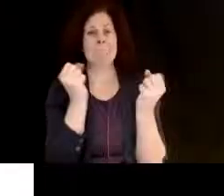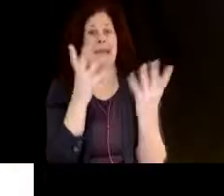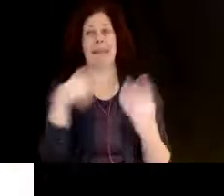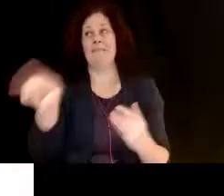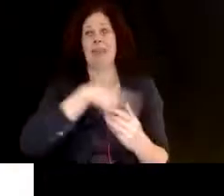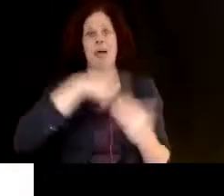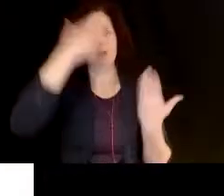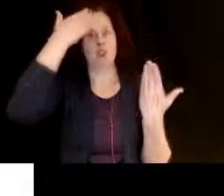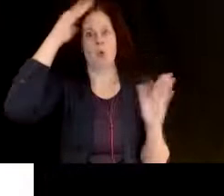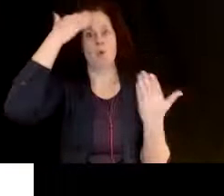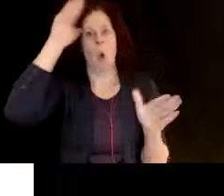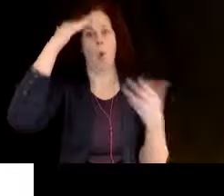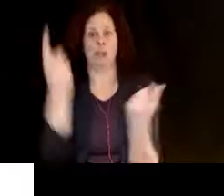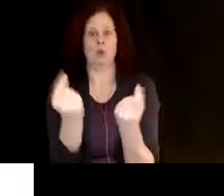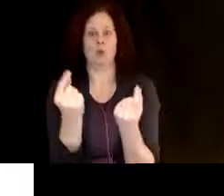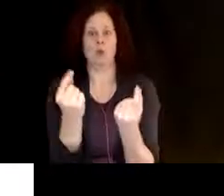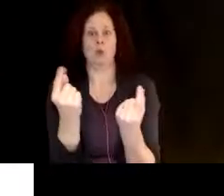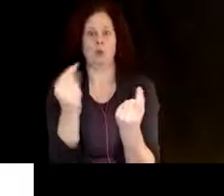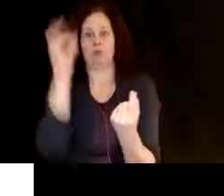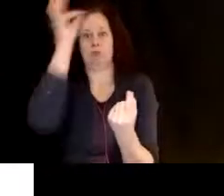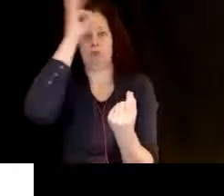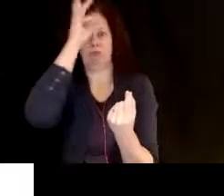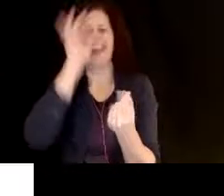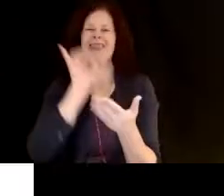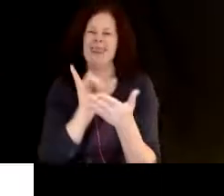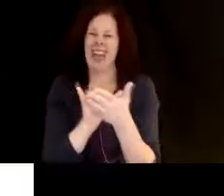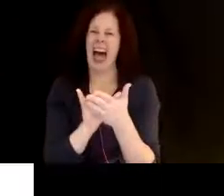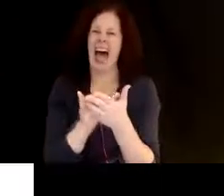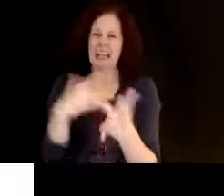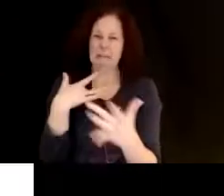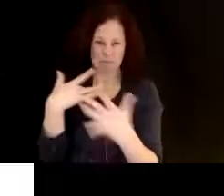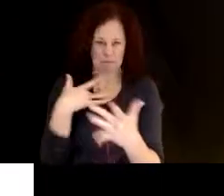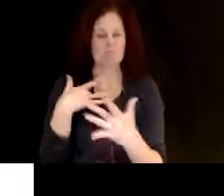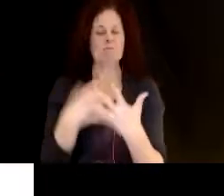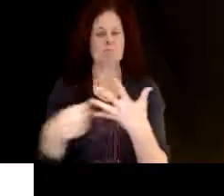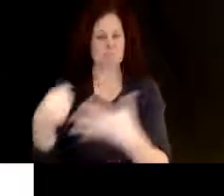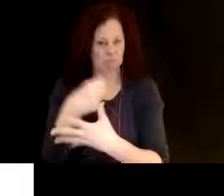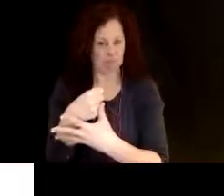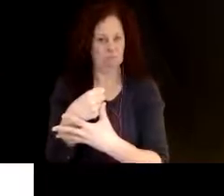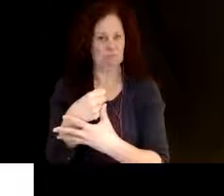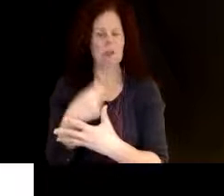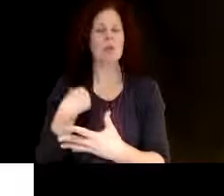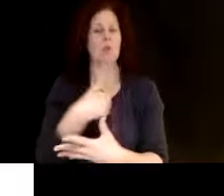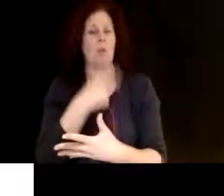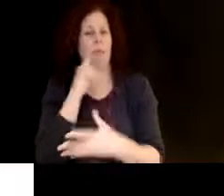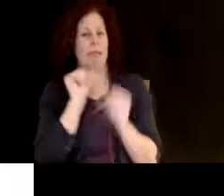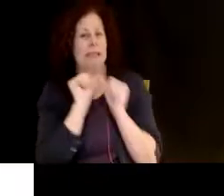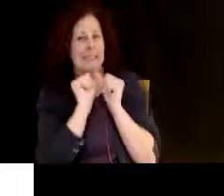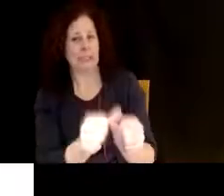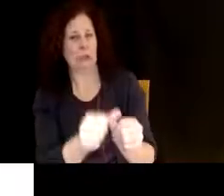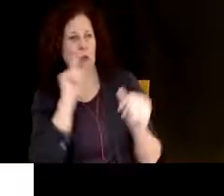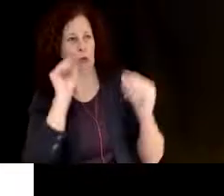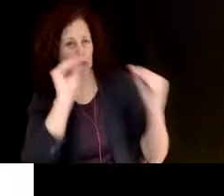told us, they just didn't know what they had to do. And so sort of continuing with that effort of trying to really